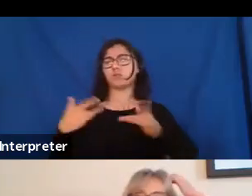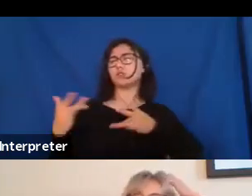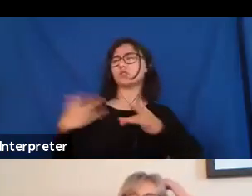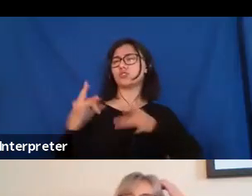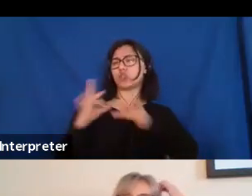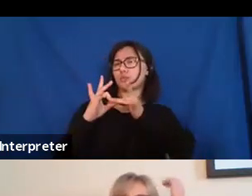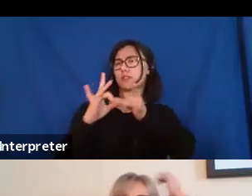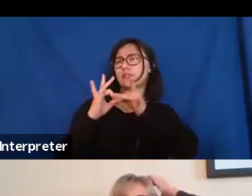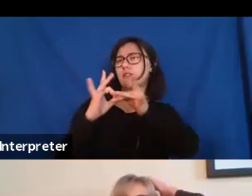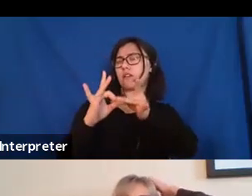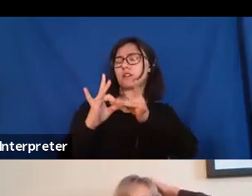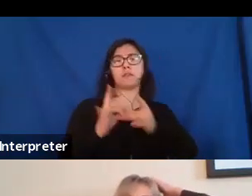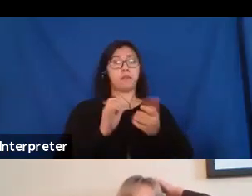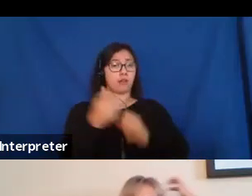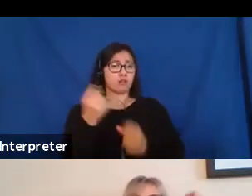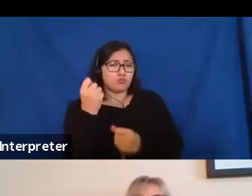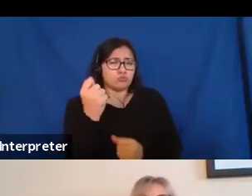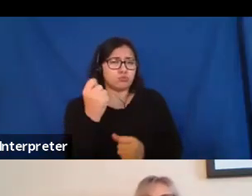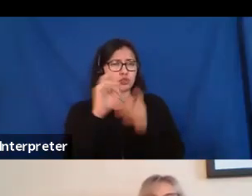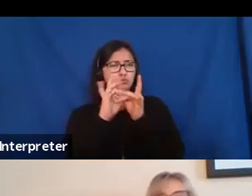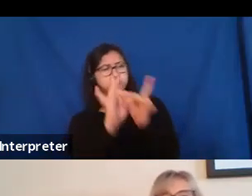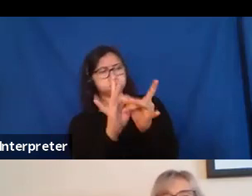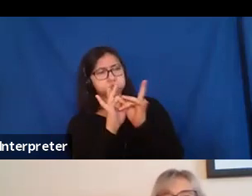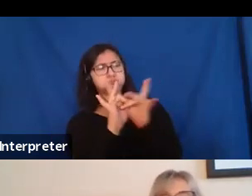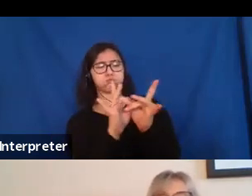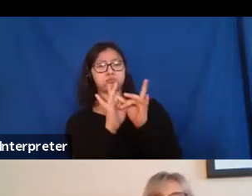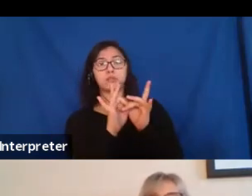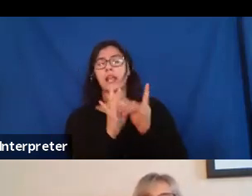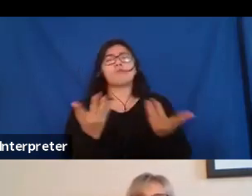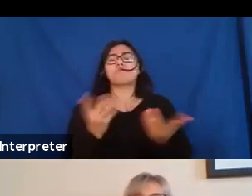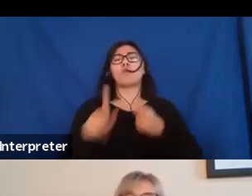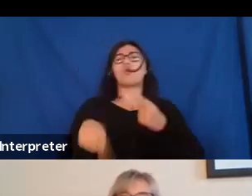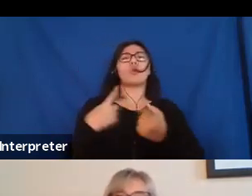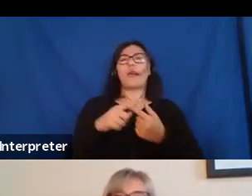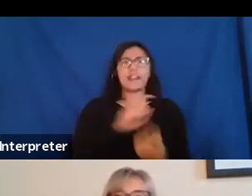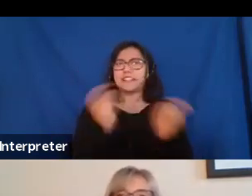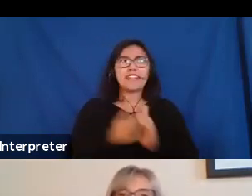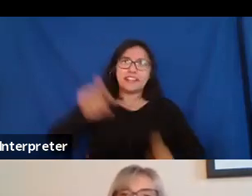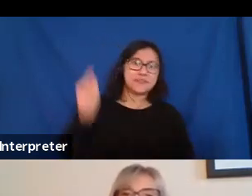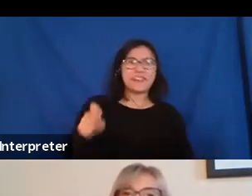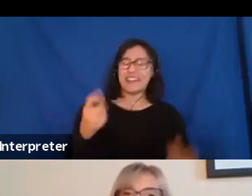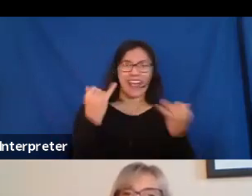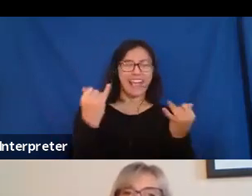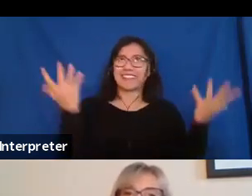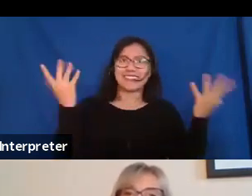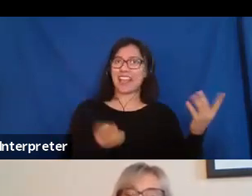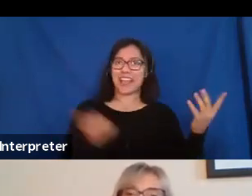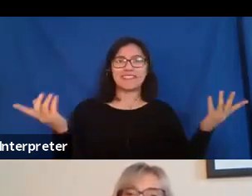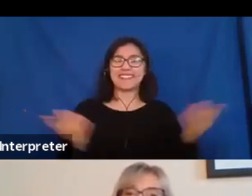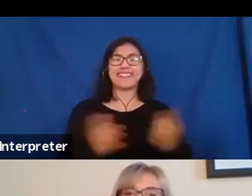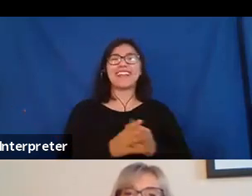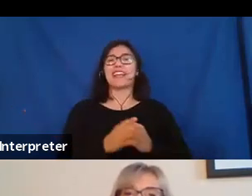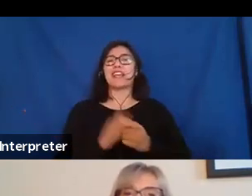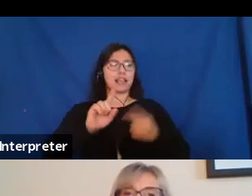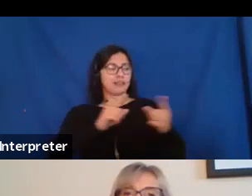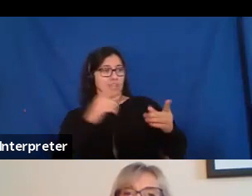sustaining relationships and strengthening relationships? And when do we just need change to happen, damn it? And when are we not concerned so much for the